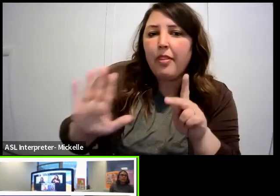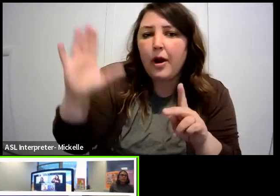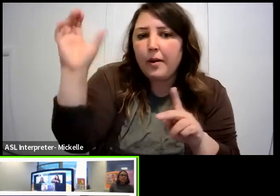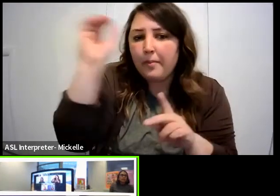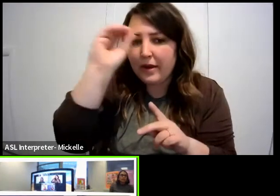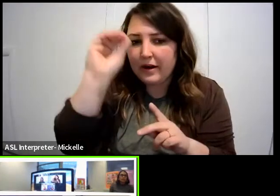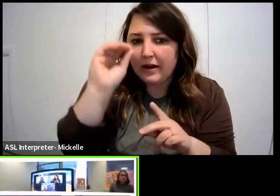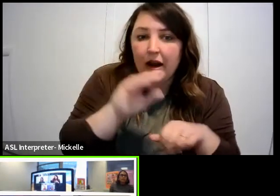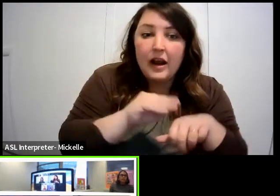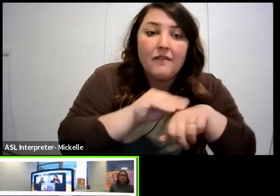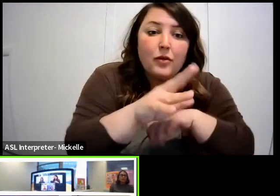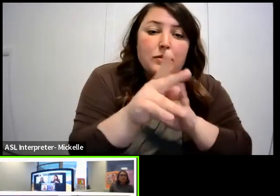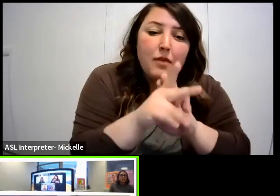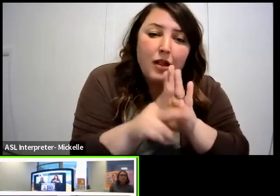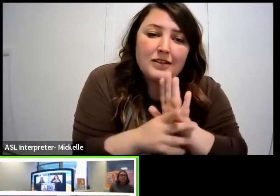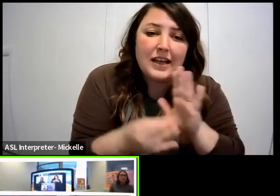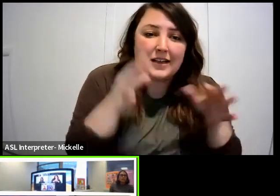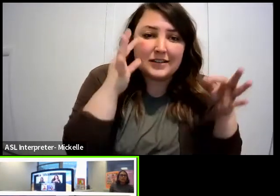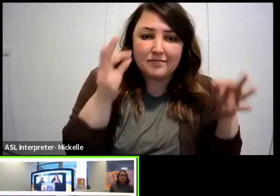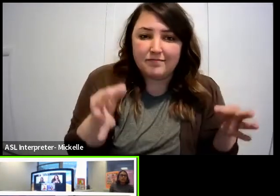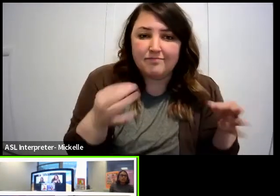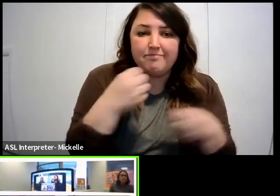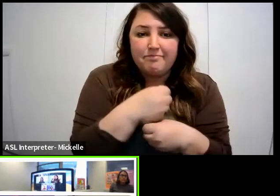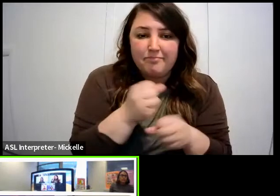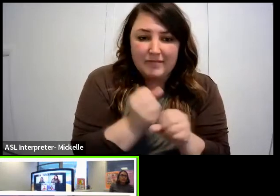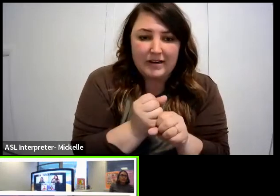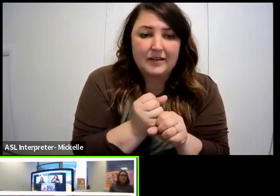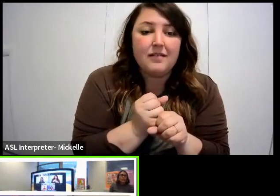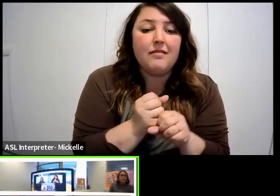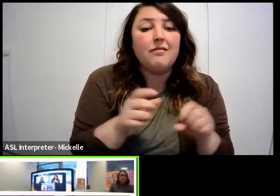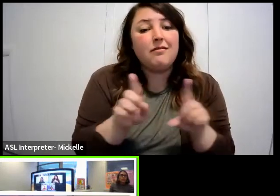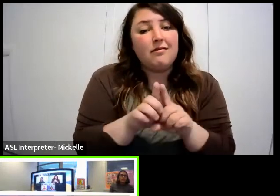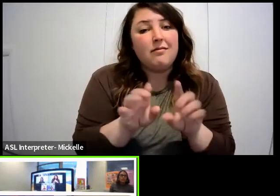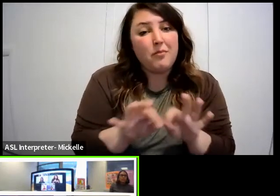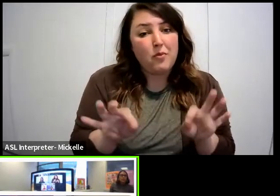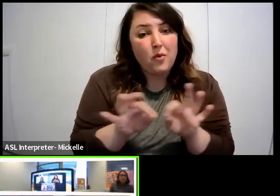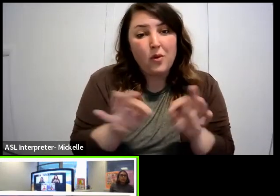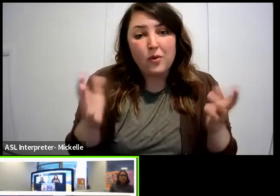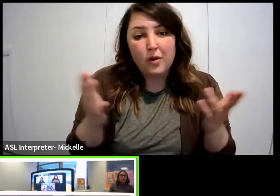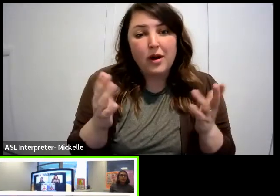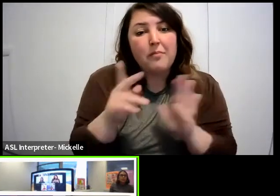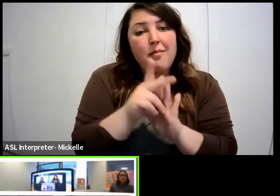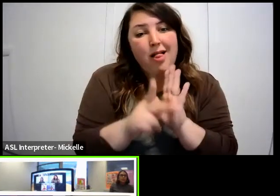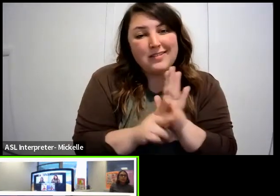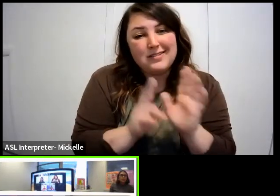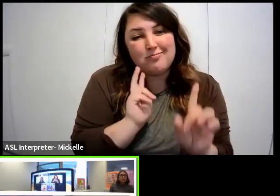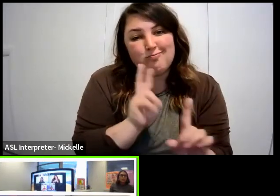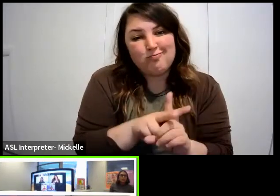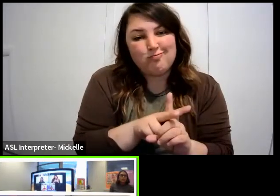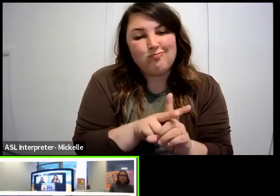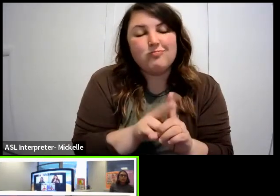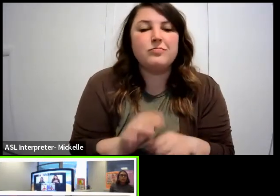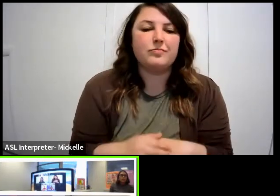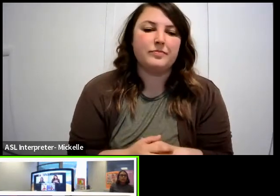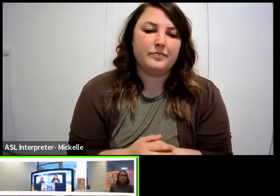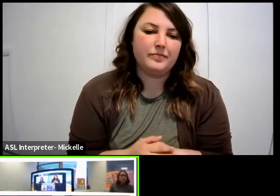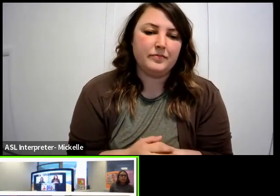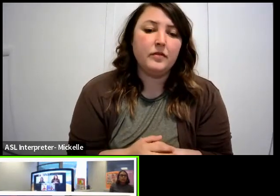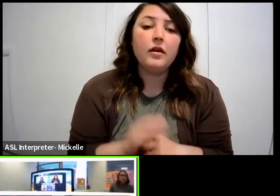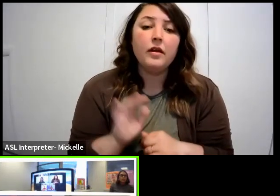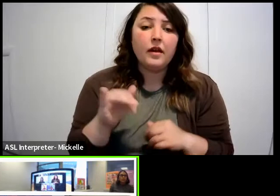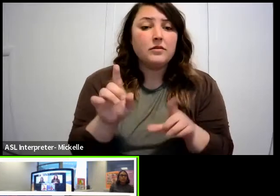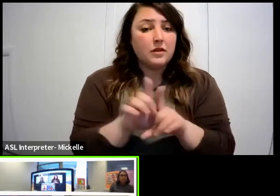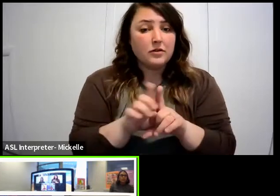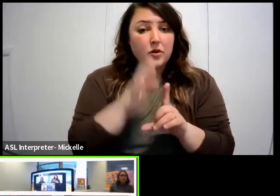and decision making, and equally important, policy implementation. And this is also why we